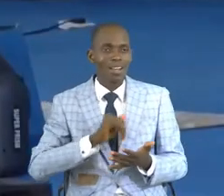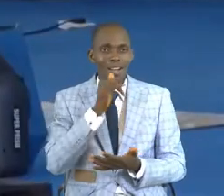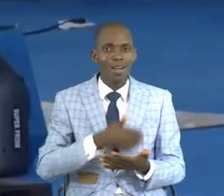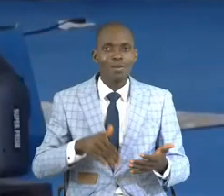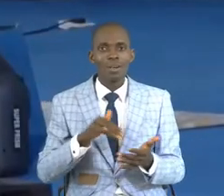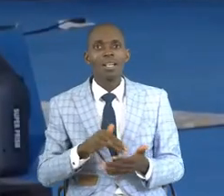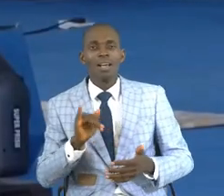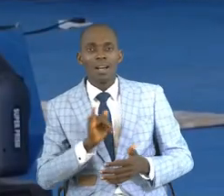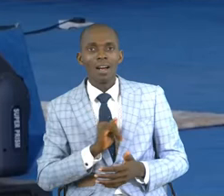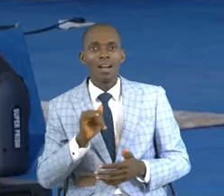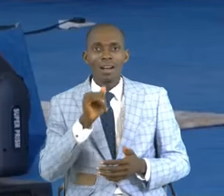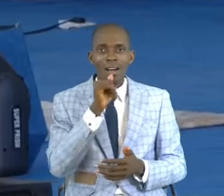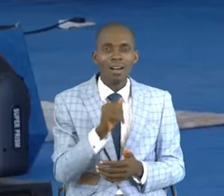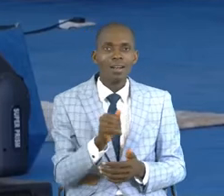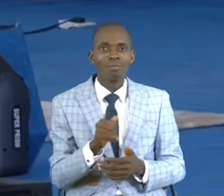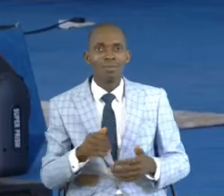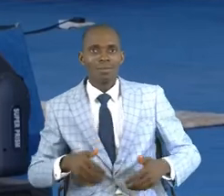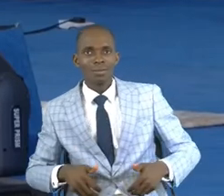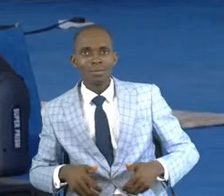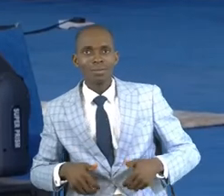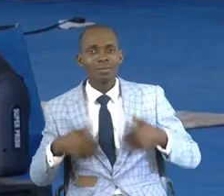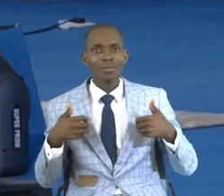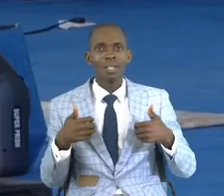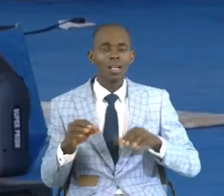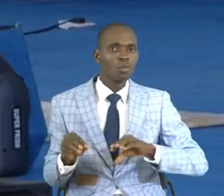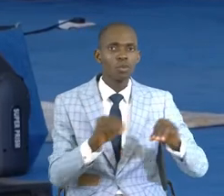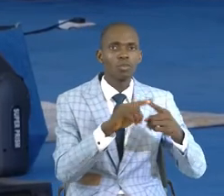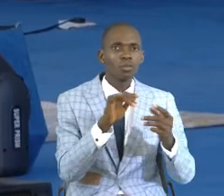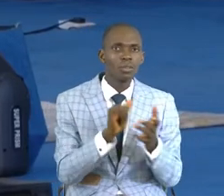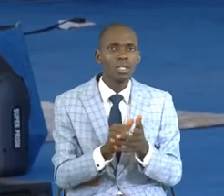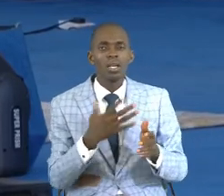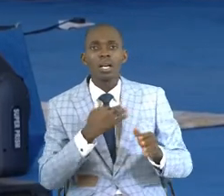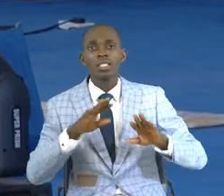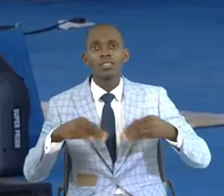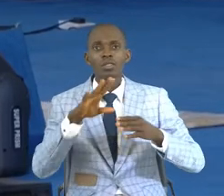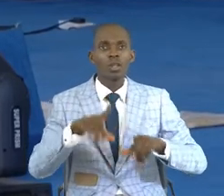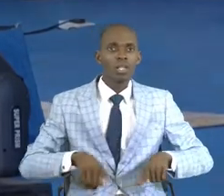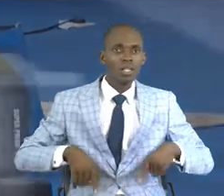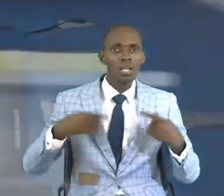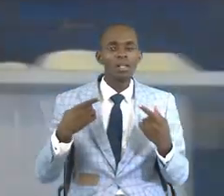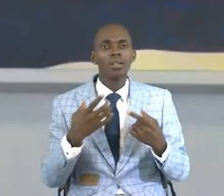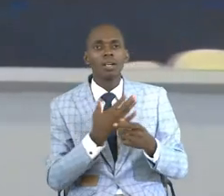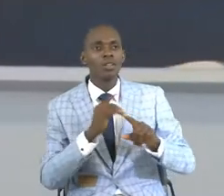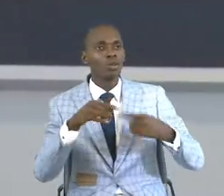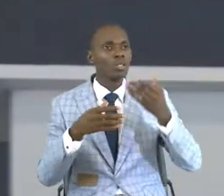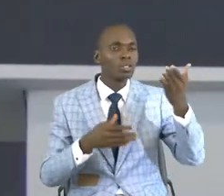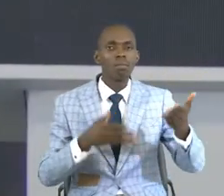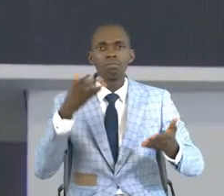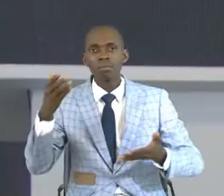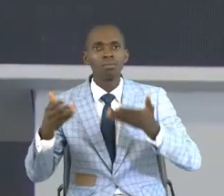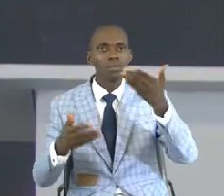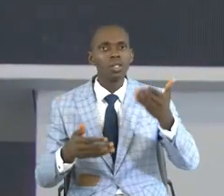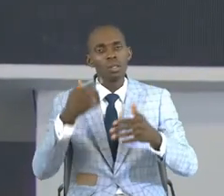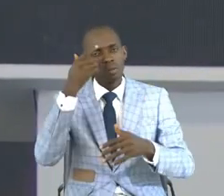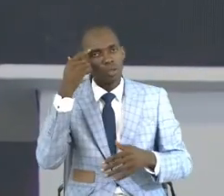jolted and you're angry, and you move to that, and you're living your life, you're galloping here and there on the basis of